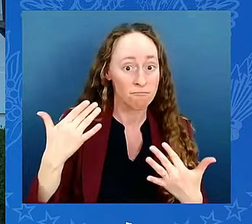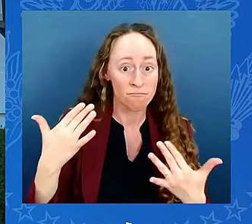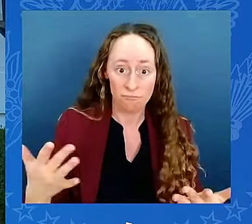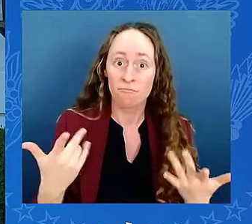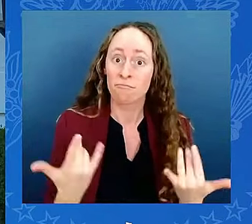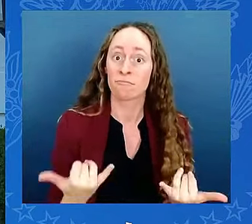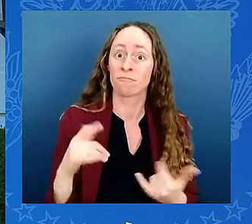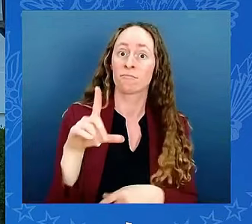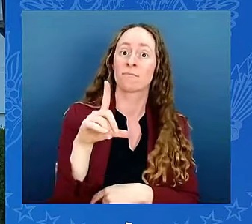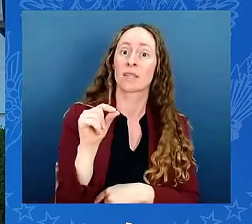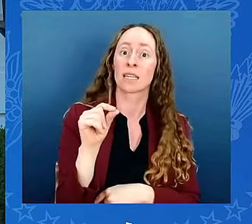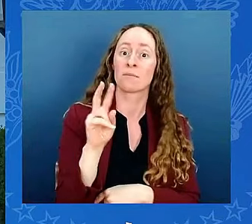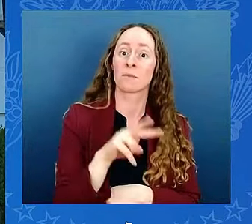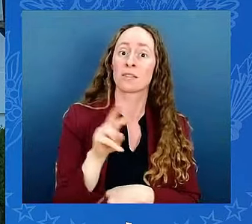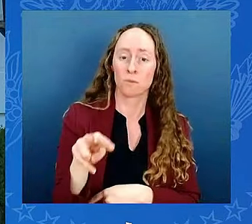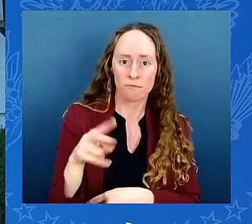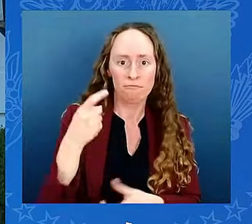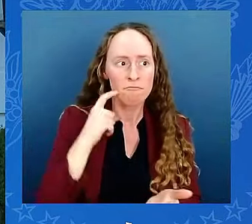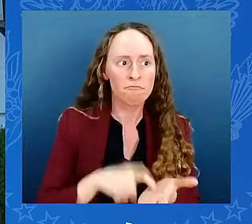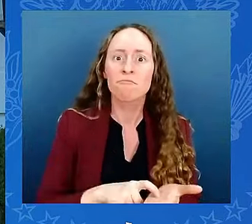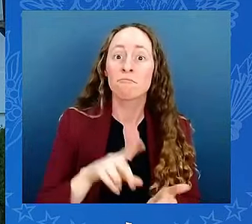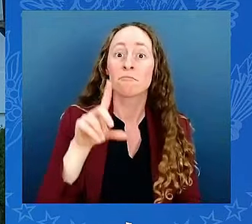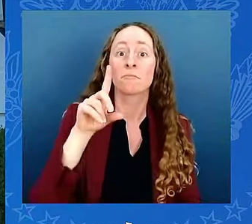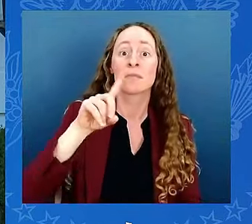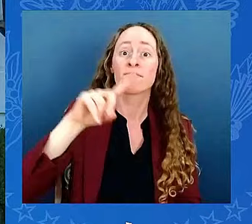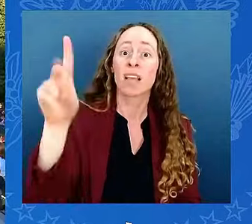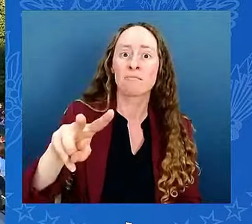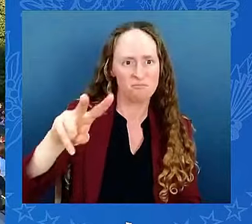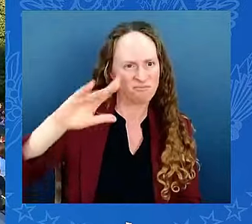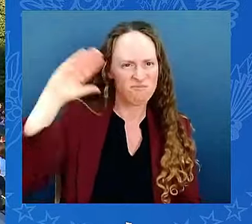almost 70%.